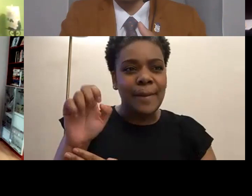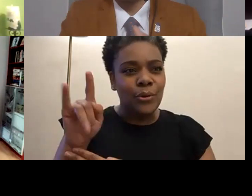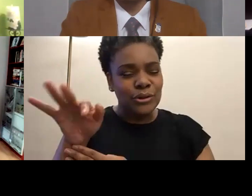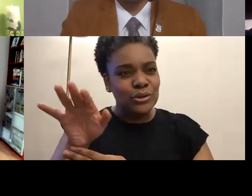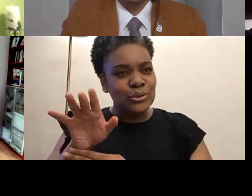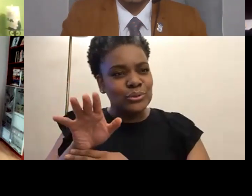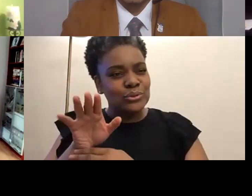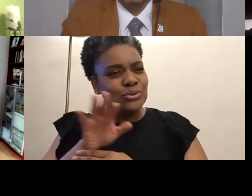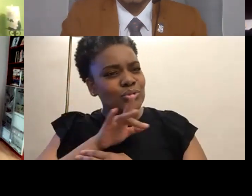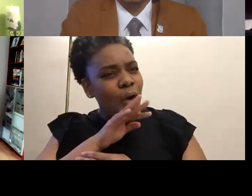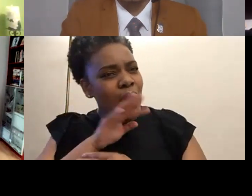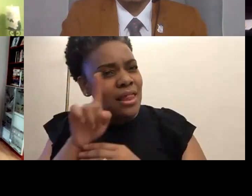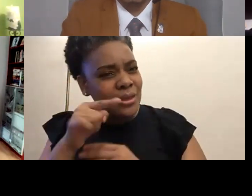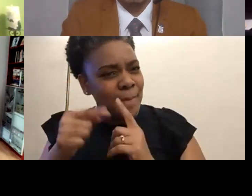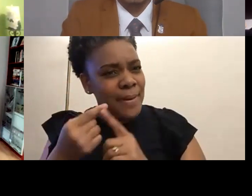start with you.